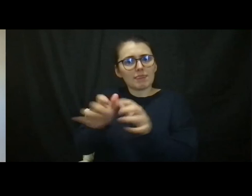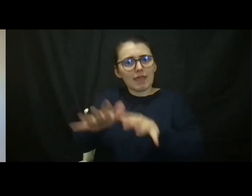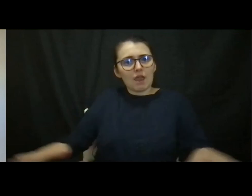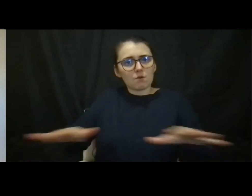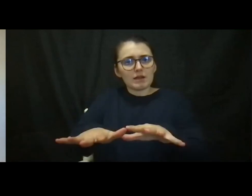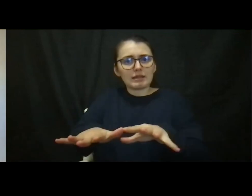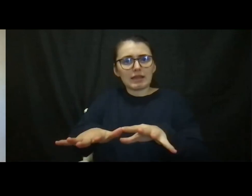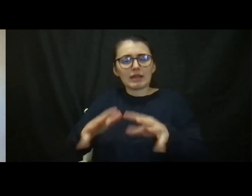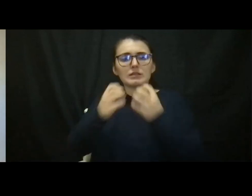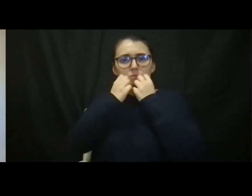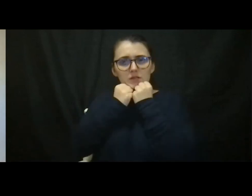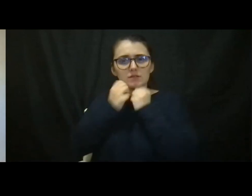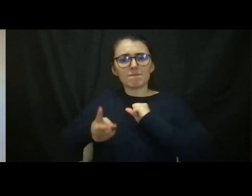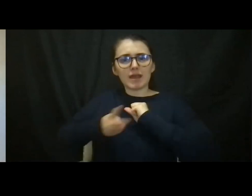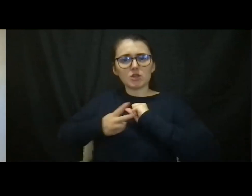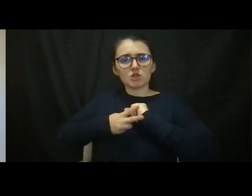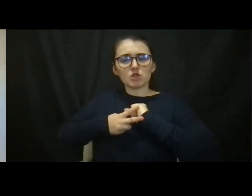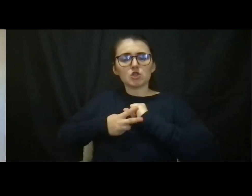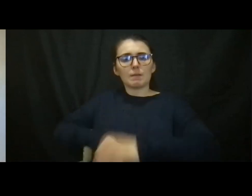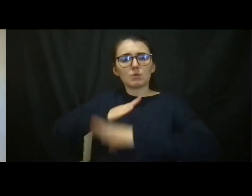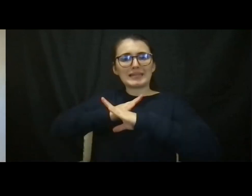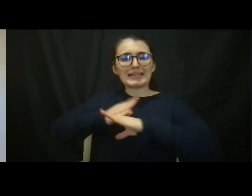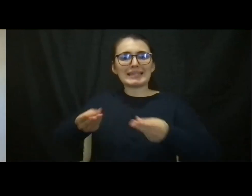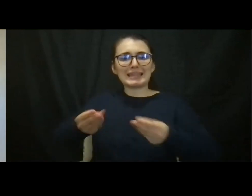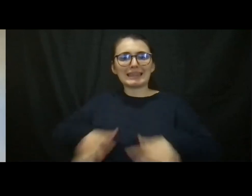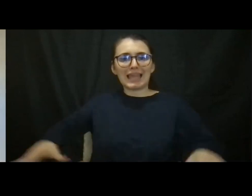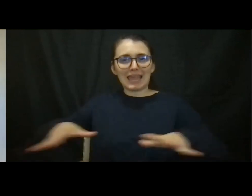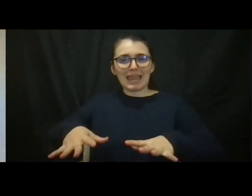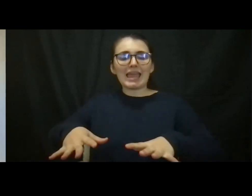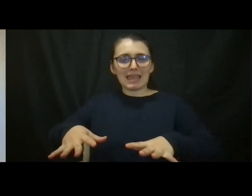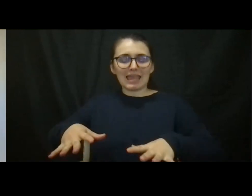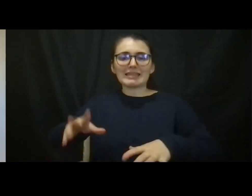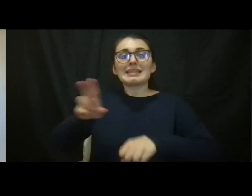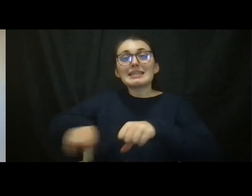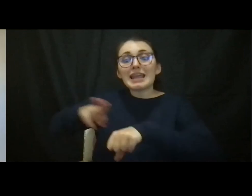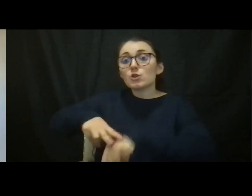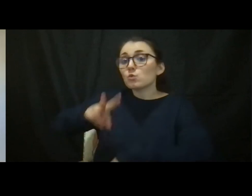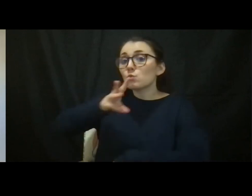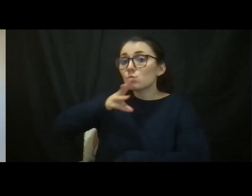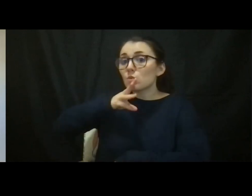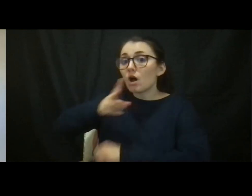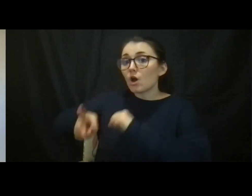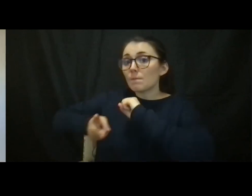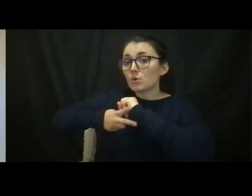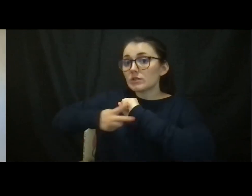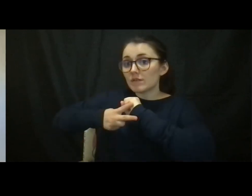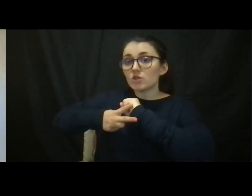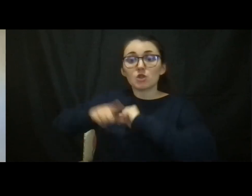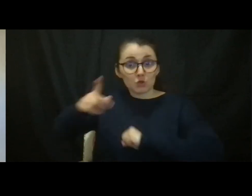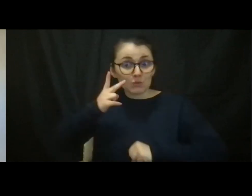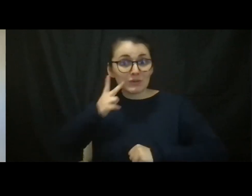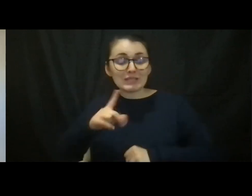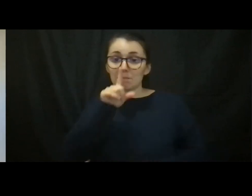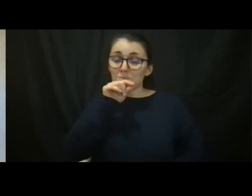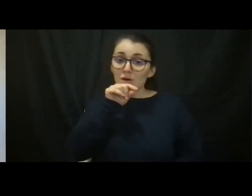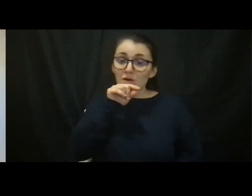preservation, it's protected land, and it's a natural water preserve too. So we'll see birds, and I think